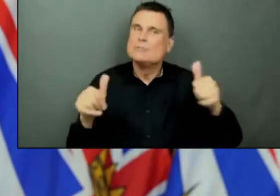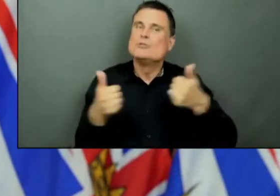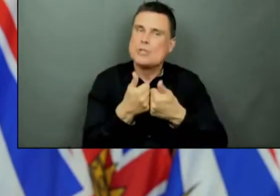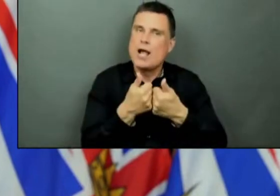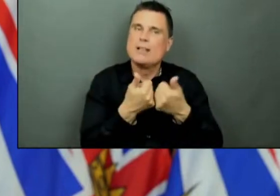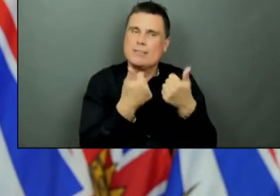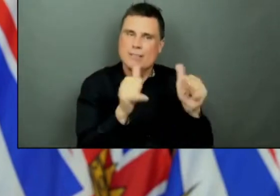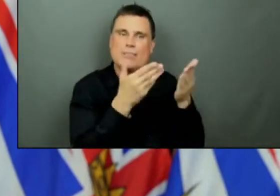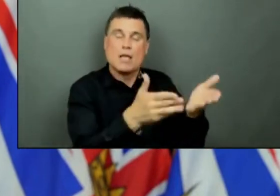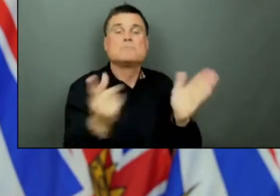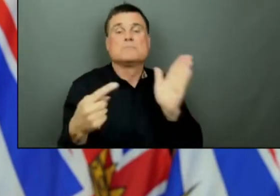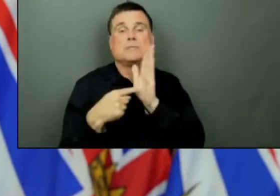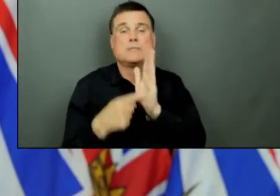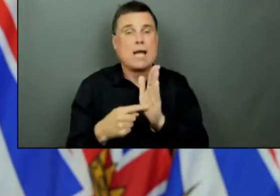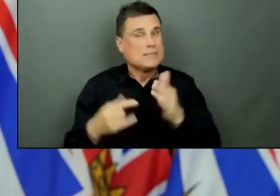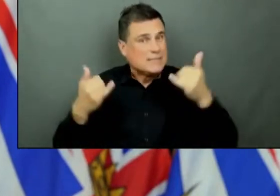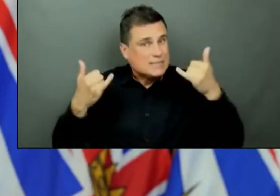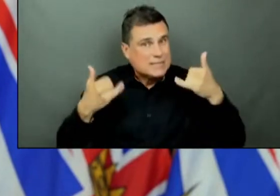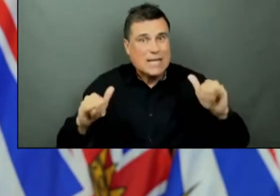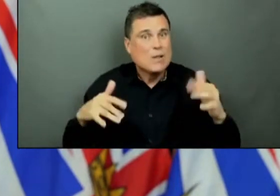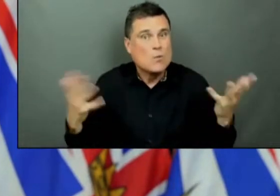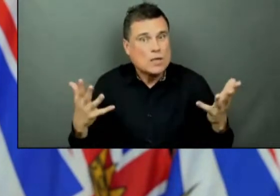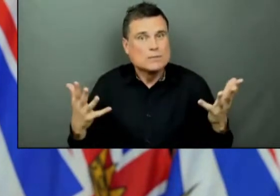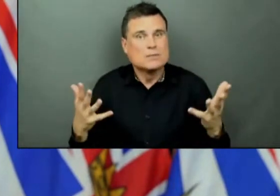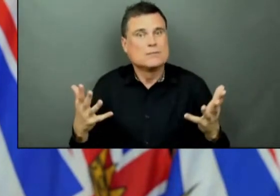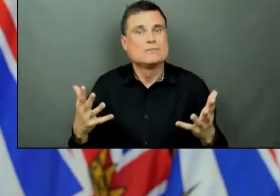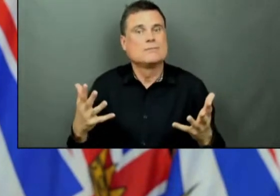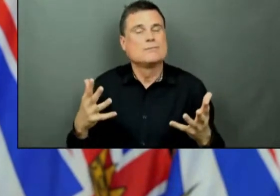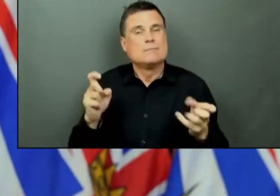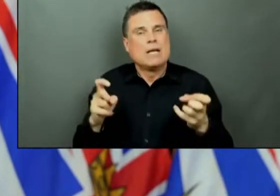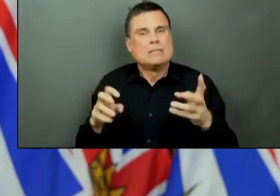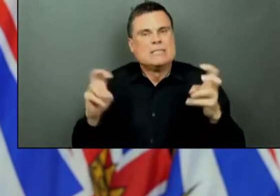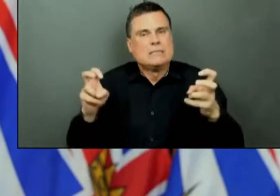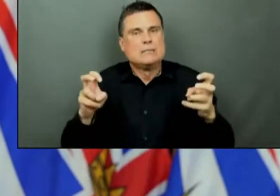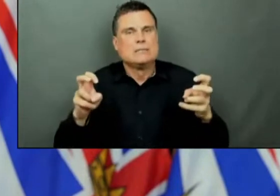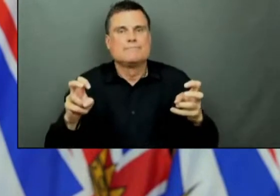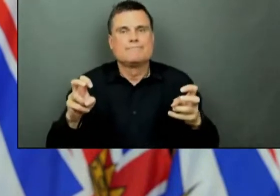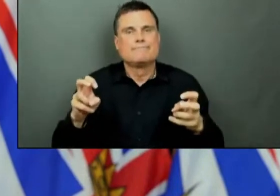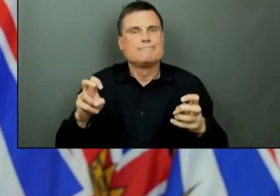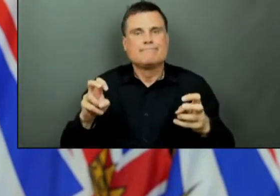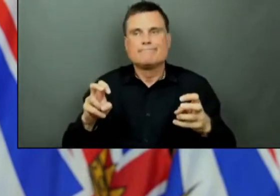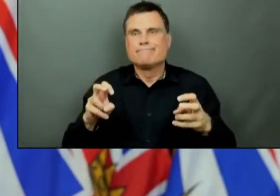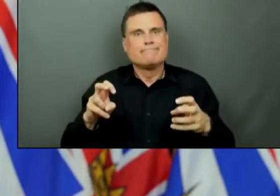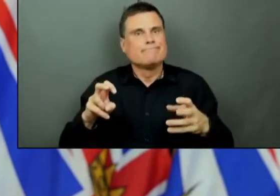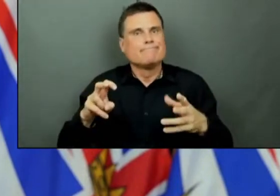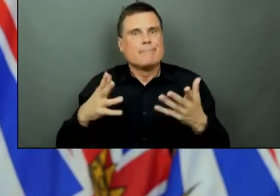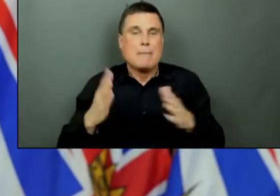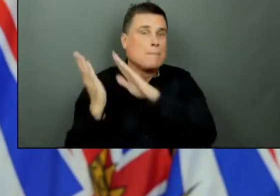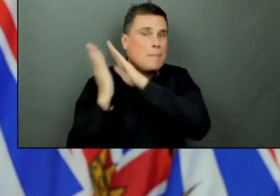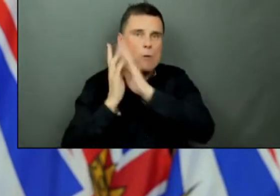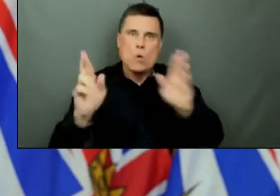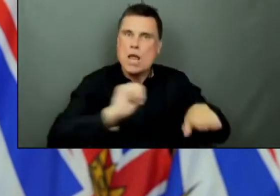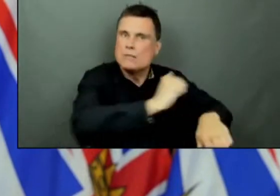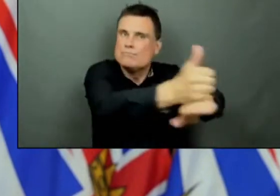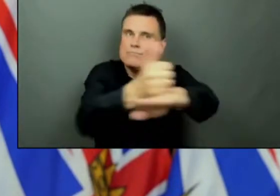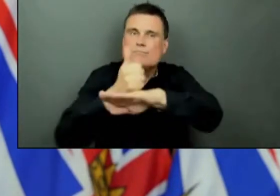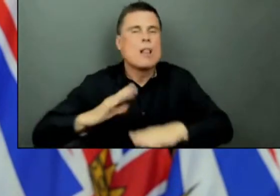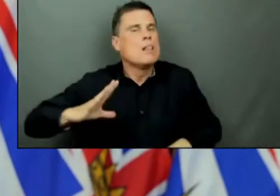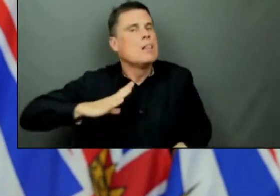using surge beds in our healthcare system. We have a lot of available base and surge beds across the system,